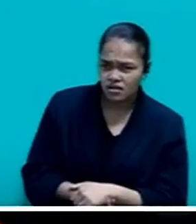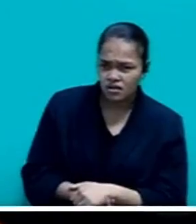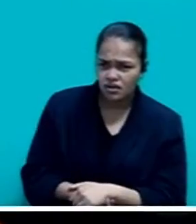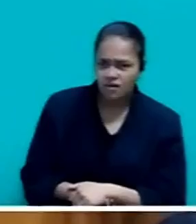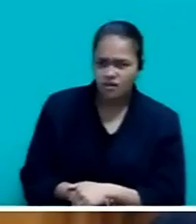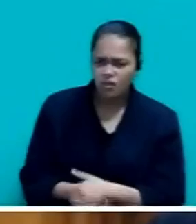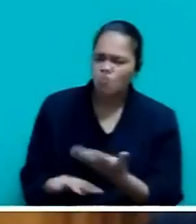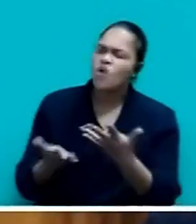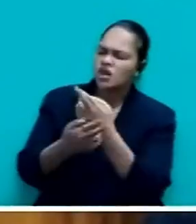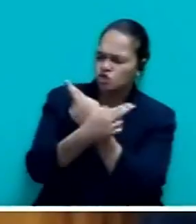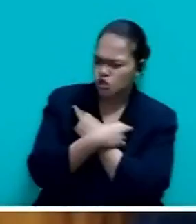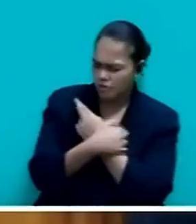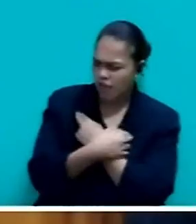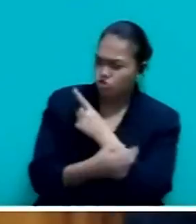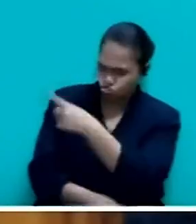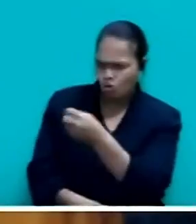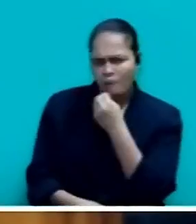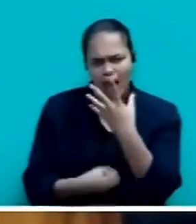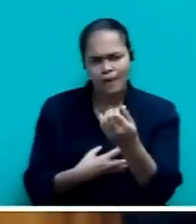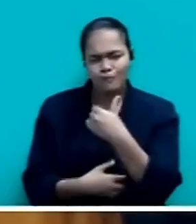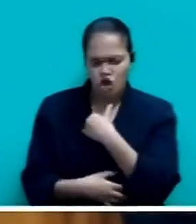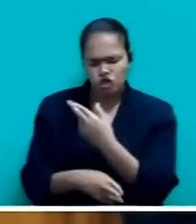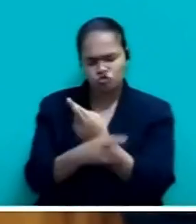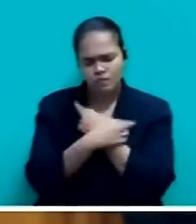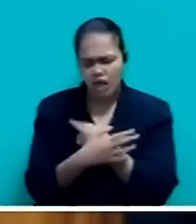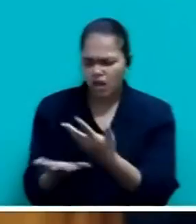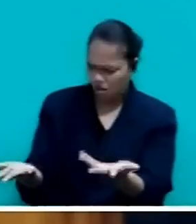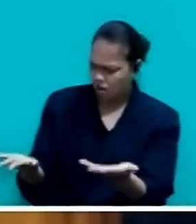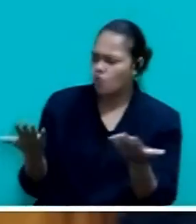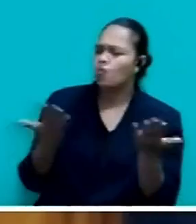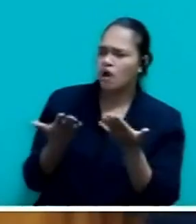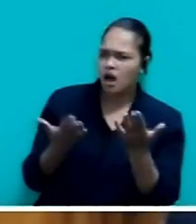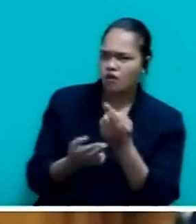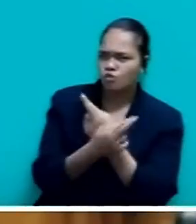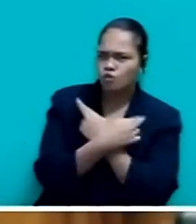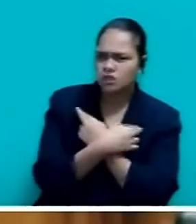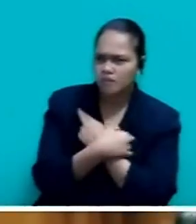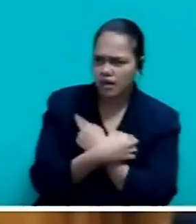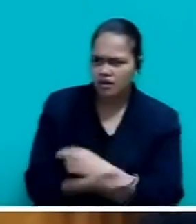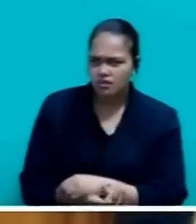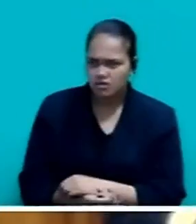of respect are you talking about? When Speak. What's your point of order? withdraw.